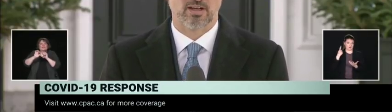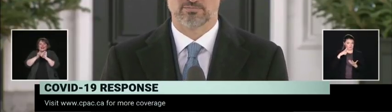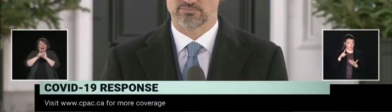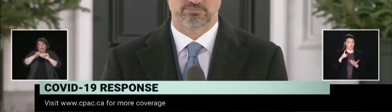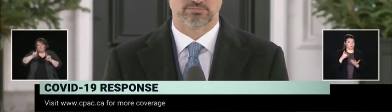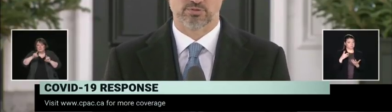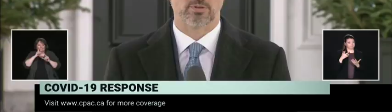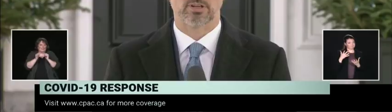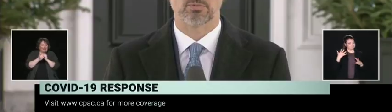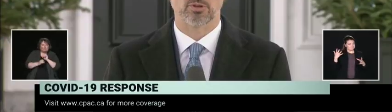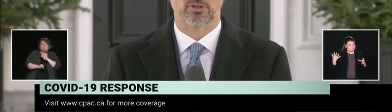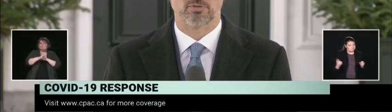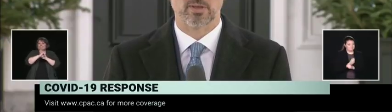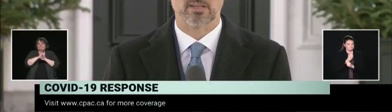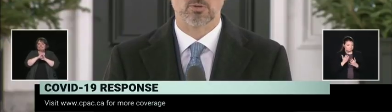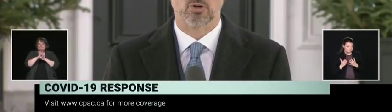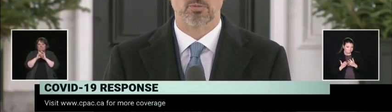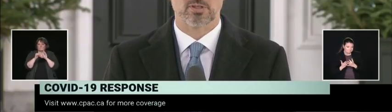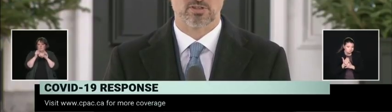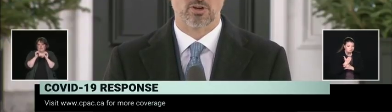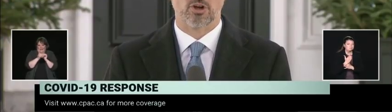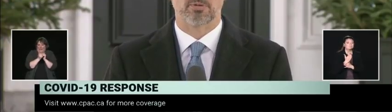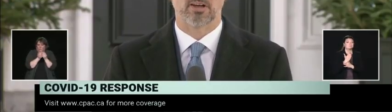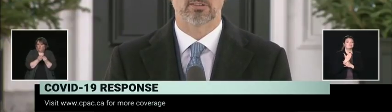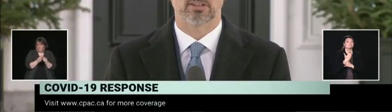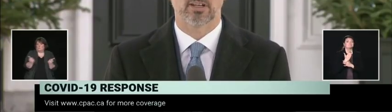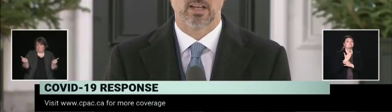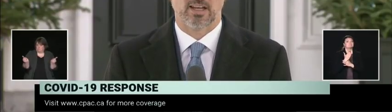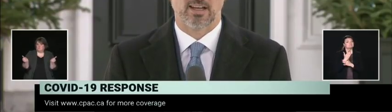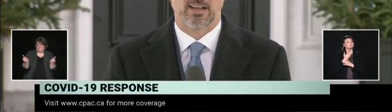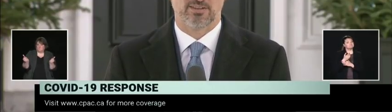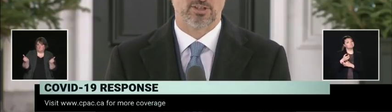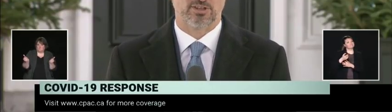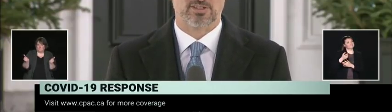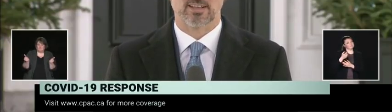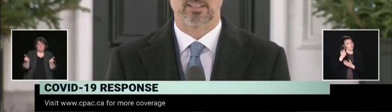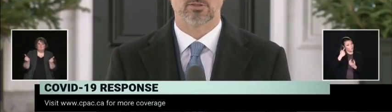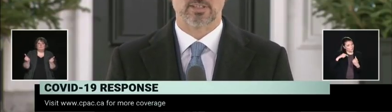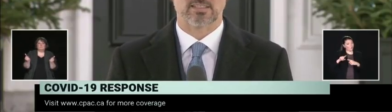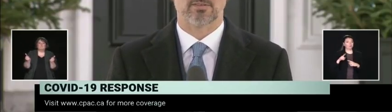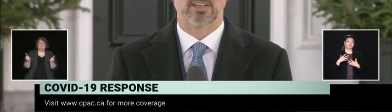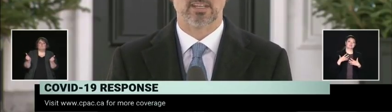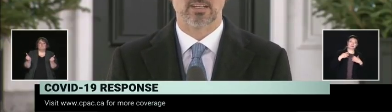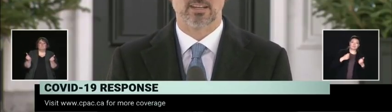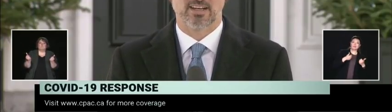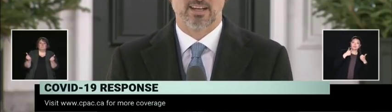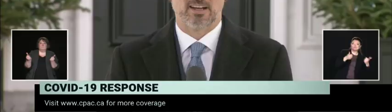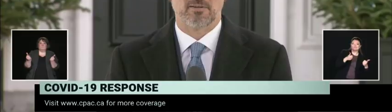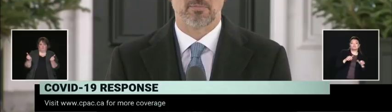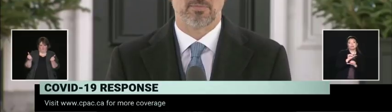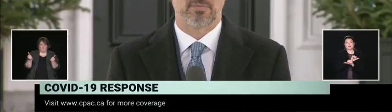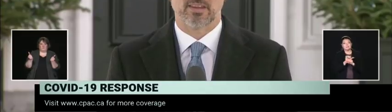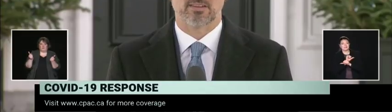solution pour notre pays, pour qu'on puisse reprendre notre santé, nos activités